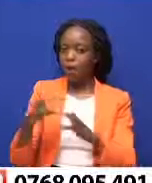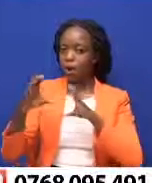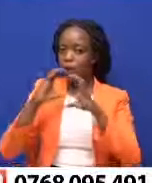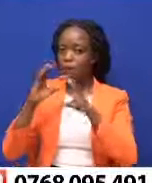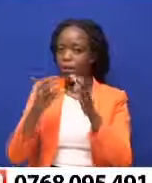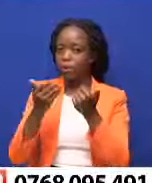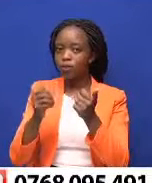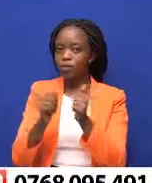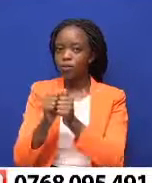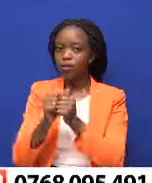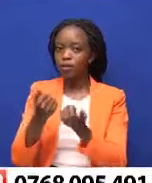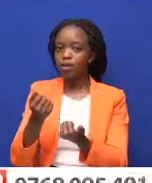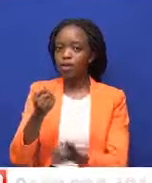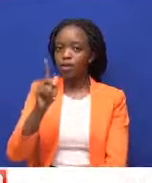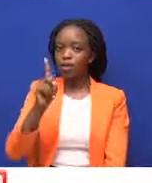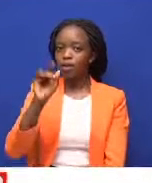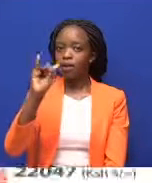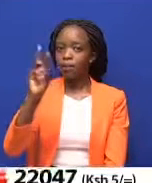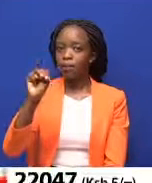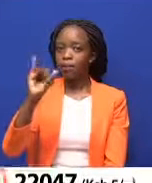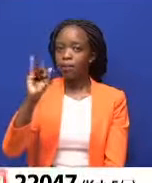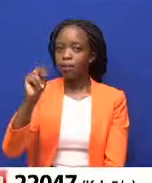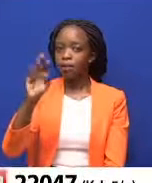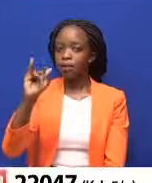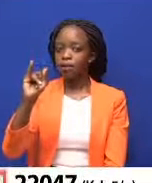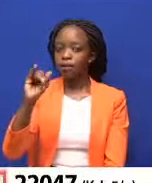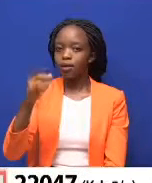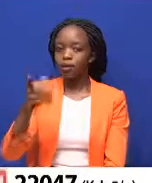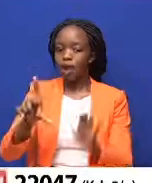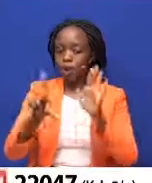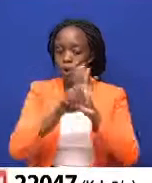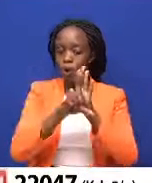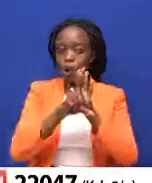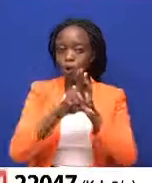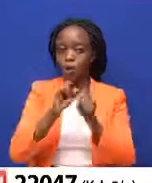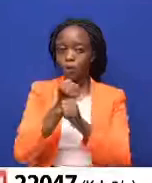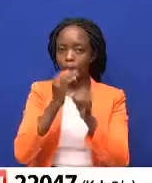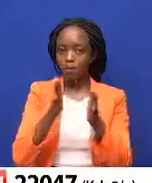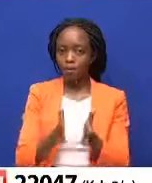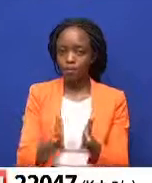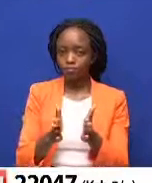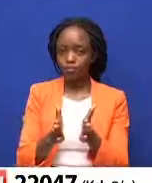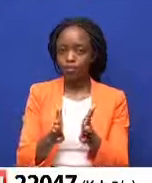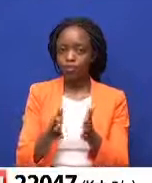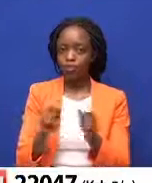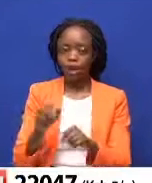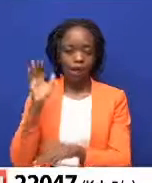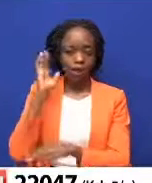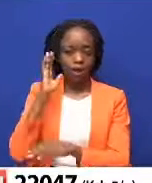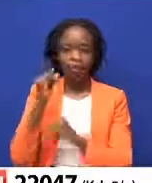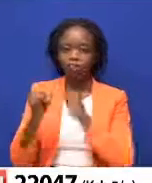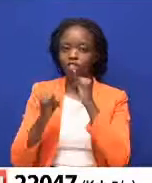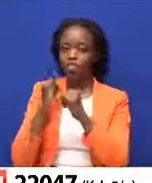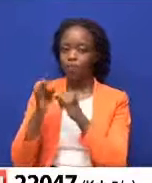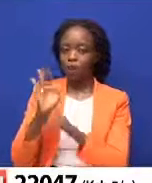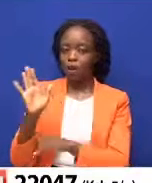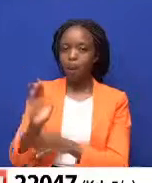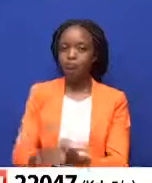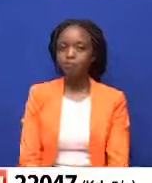Earlier on to Kiminini lawmaker, who is now the Ford Kenya Acting Secretary General. Let's listen in to that interview now.